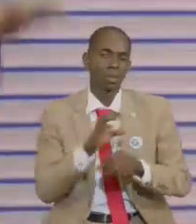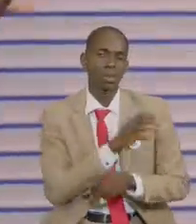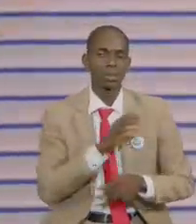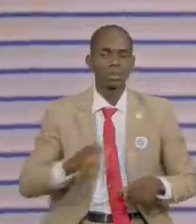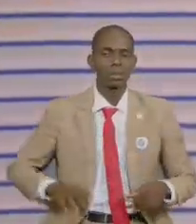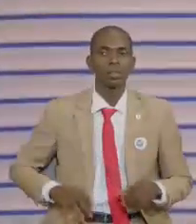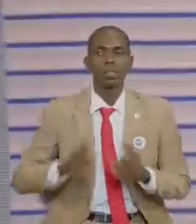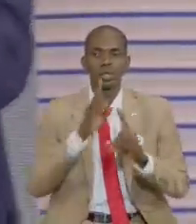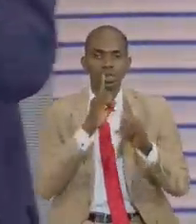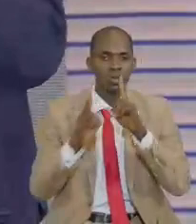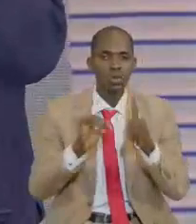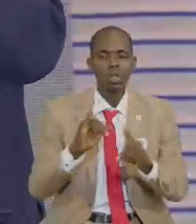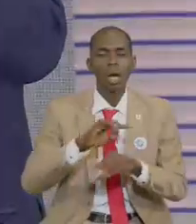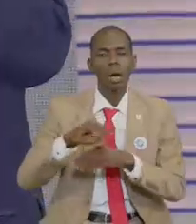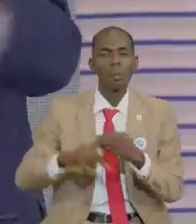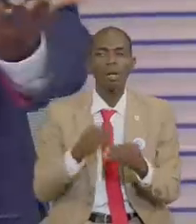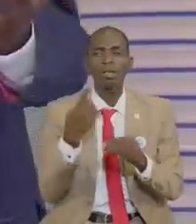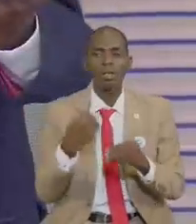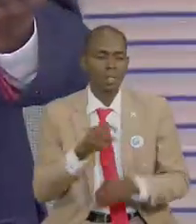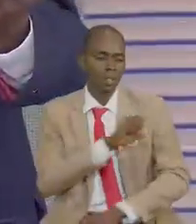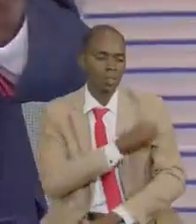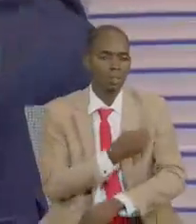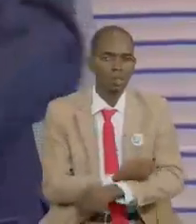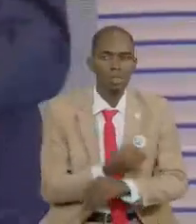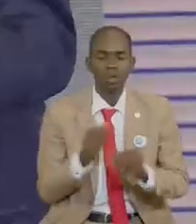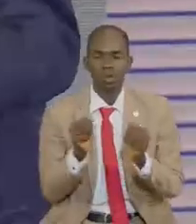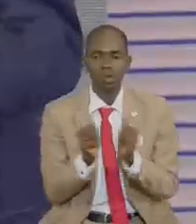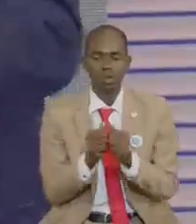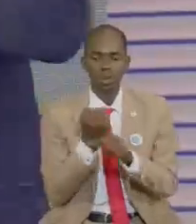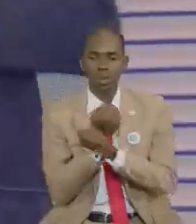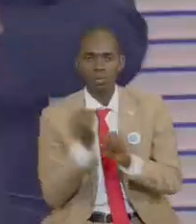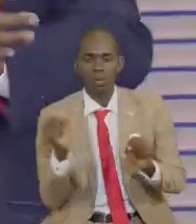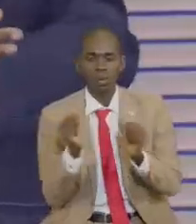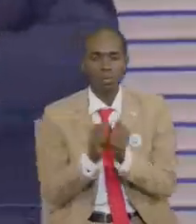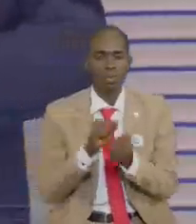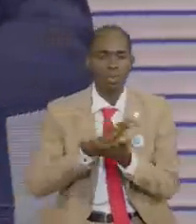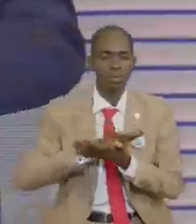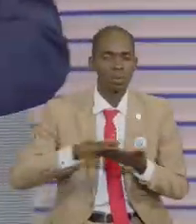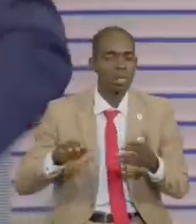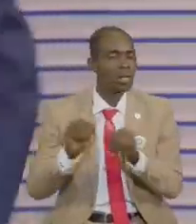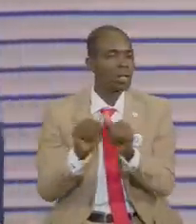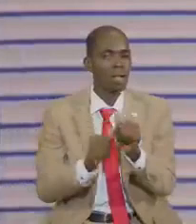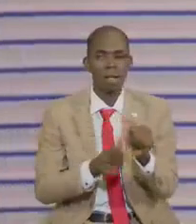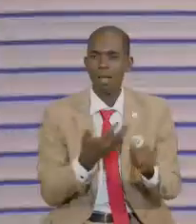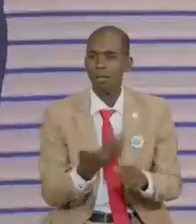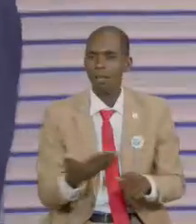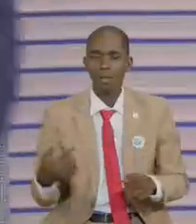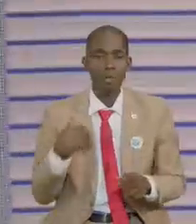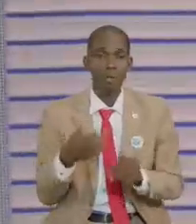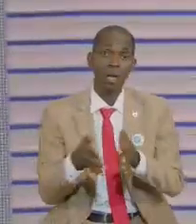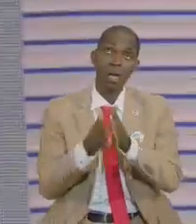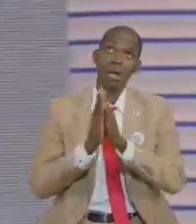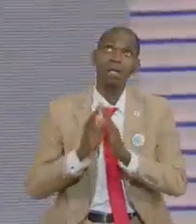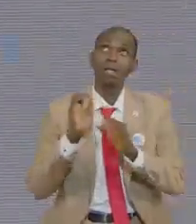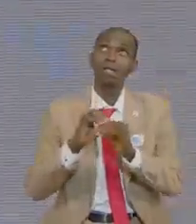It's talking about the strength, or the salvation, or the sanctification. Everything we ask in the name